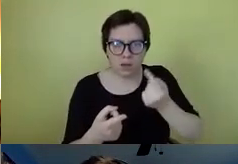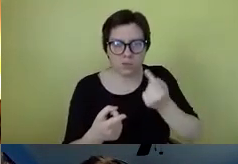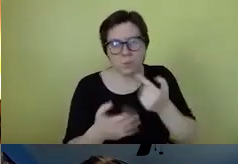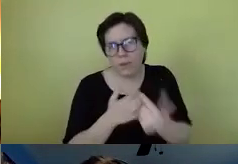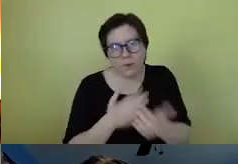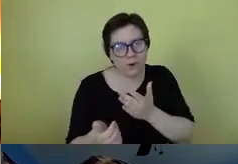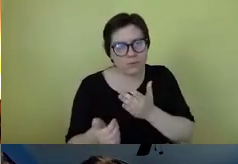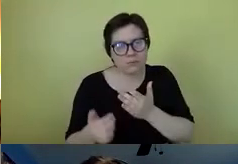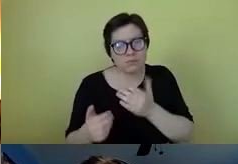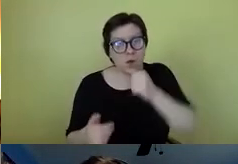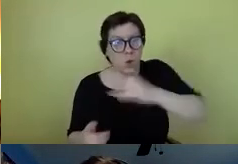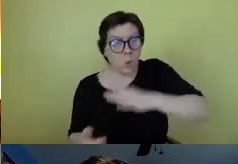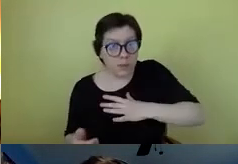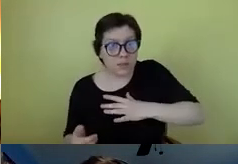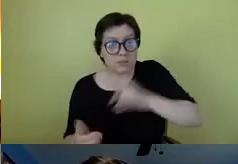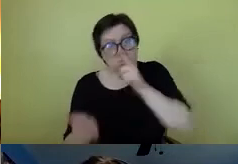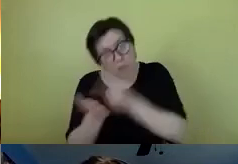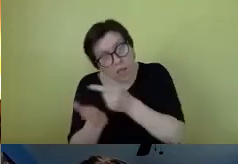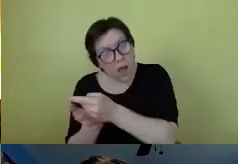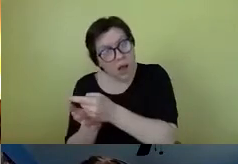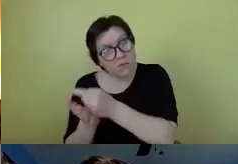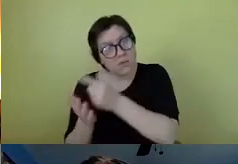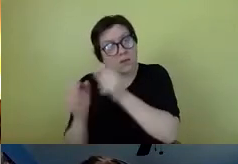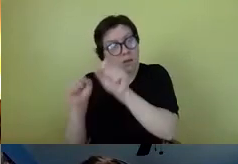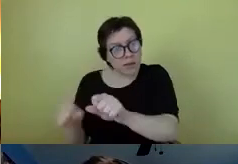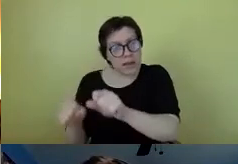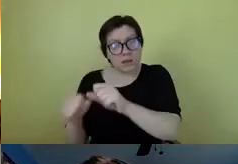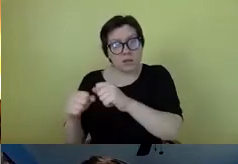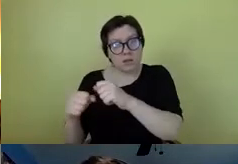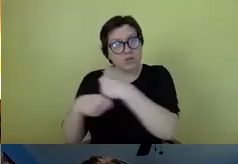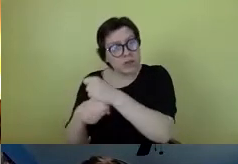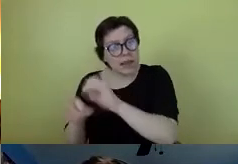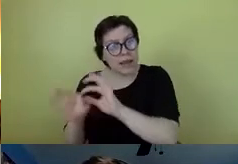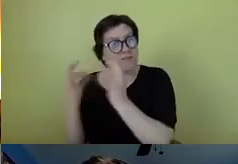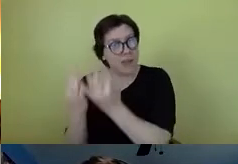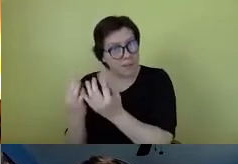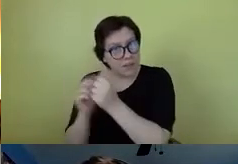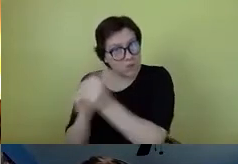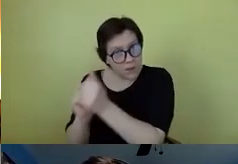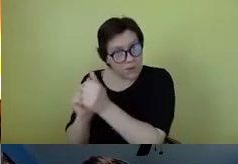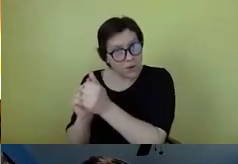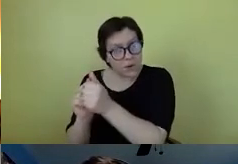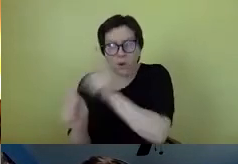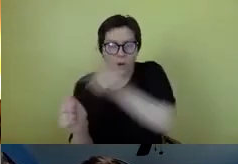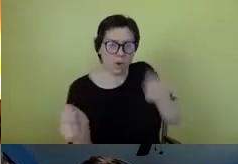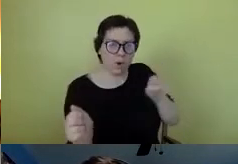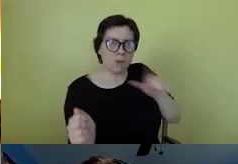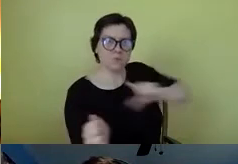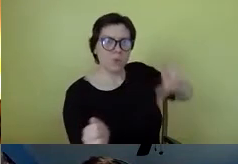young woman that you're in love with and you can create a family with, or the Lord